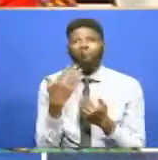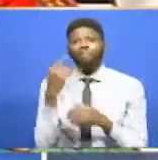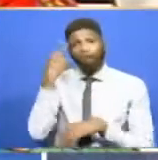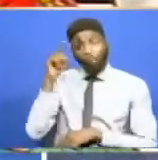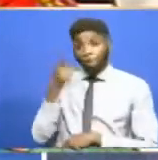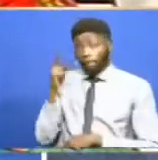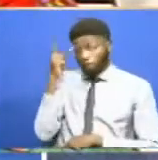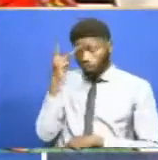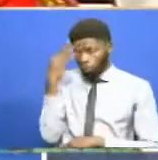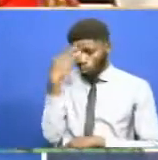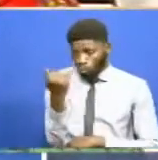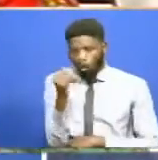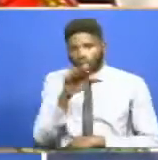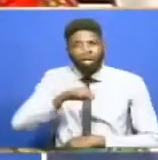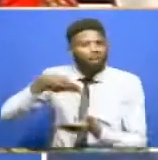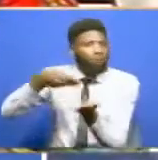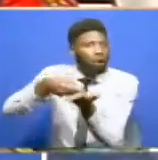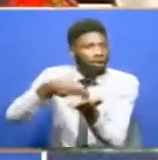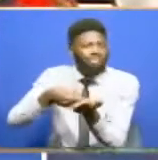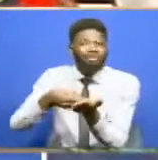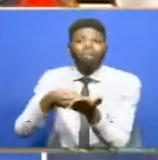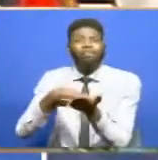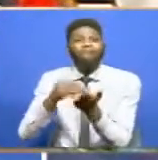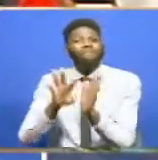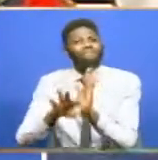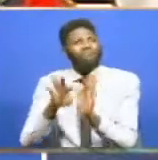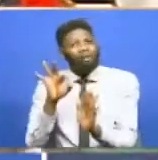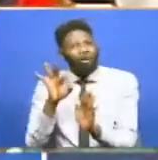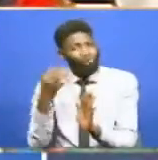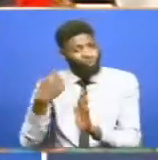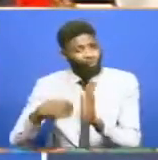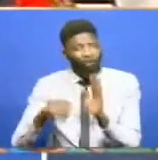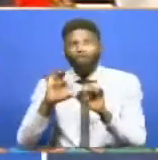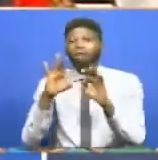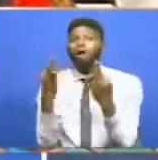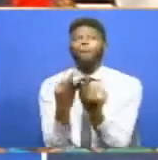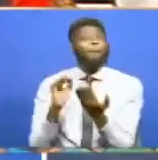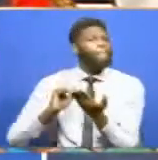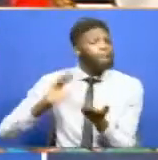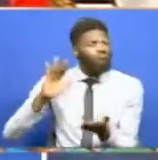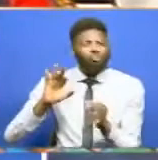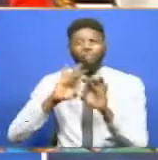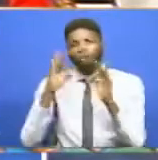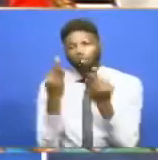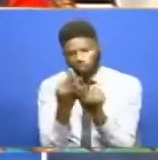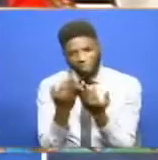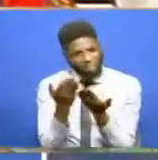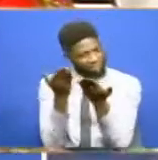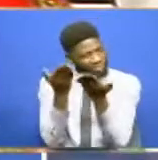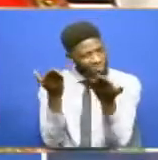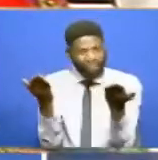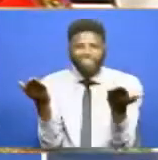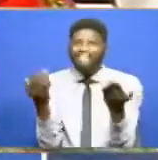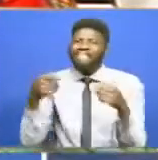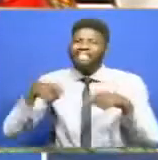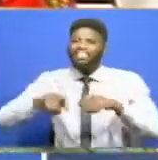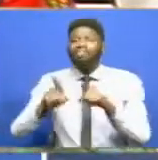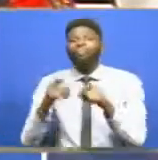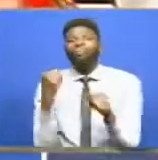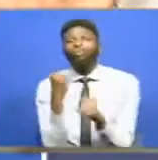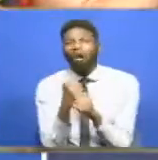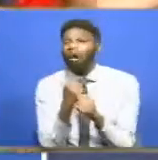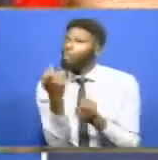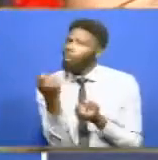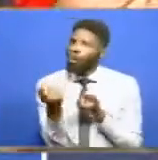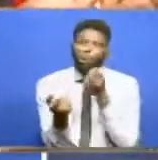parents, because financially you find that the families, most of these families, they do odd jobs. They go